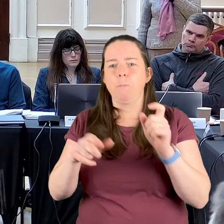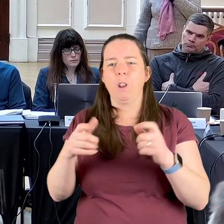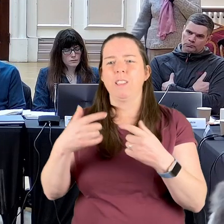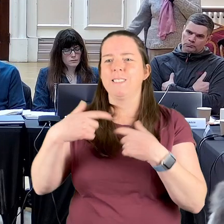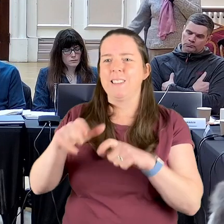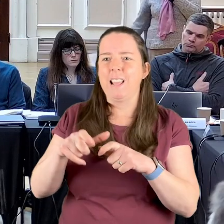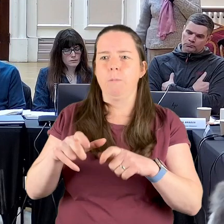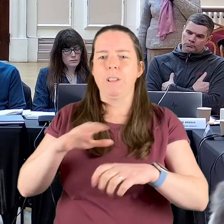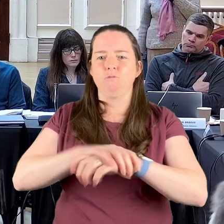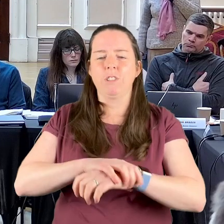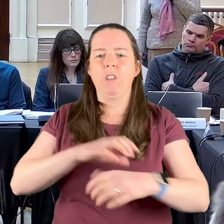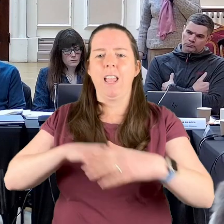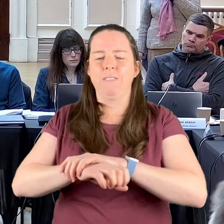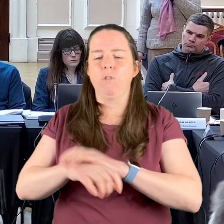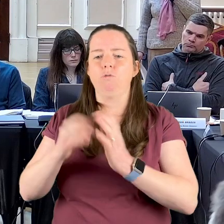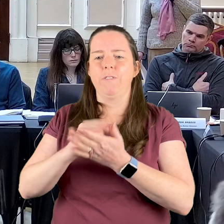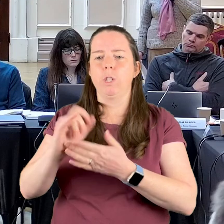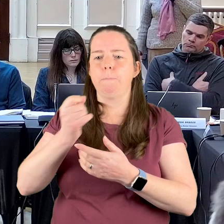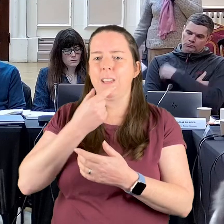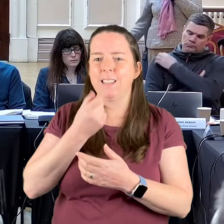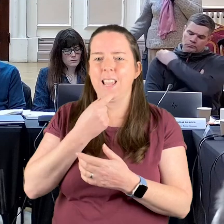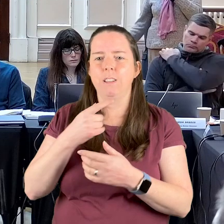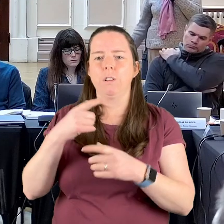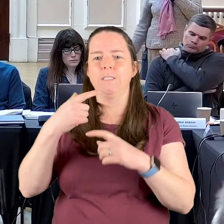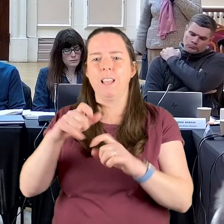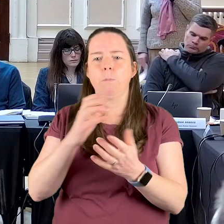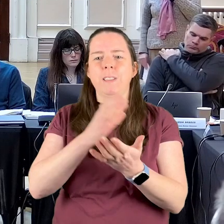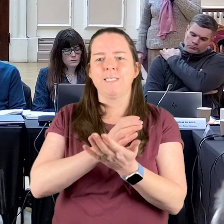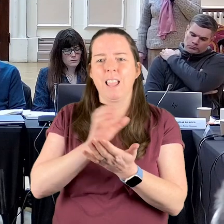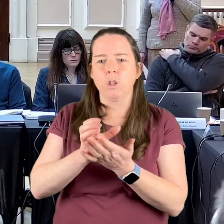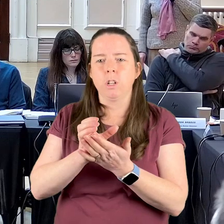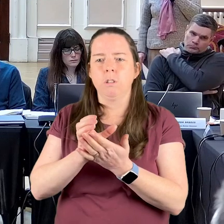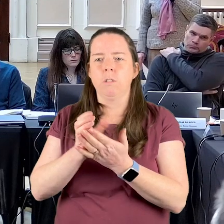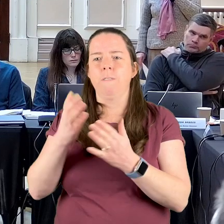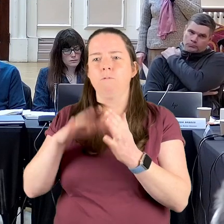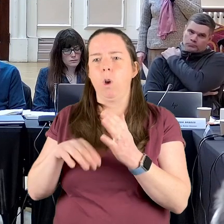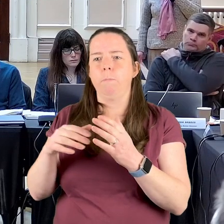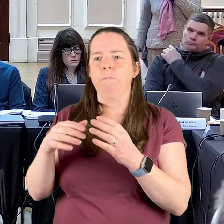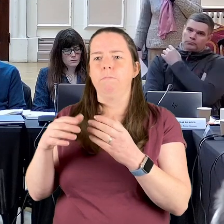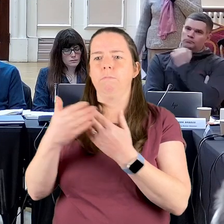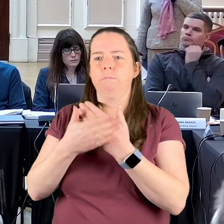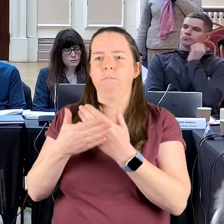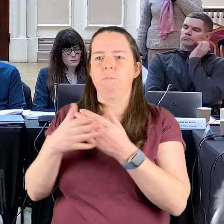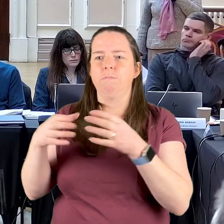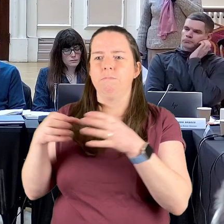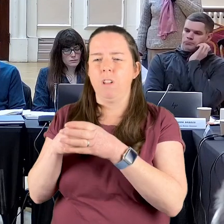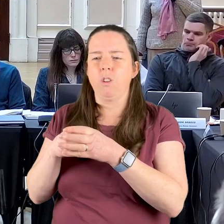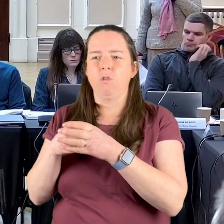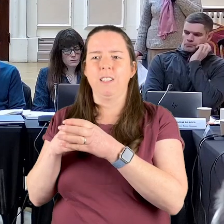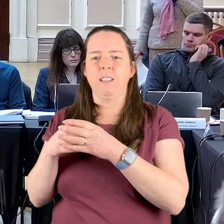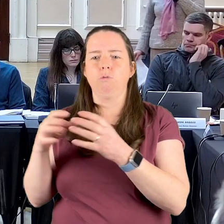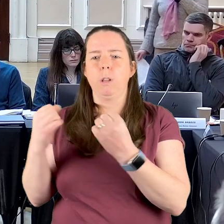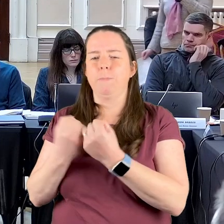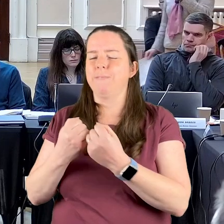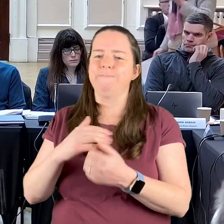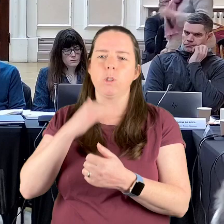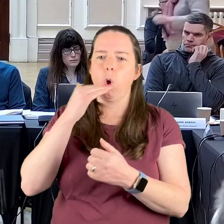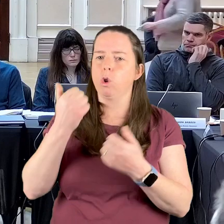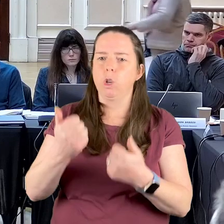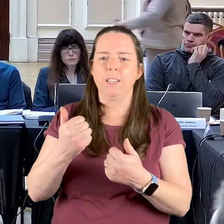medications. People are still being sectioned repeatedly who come from minority groups. It's just not good enough. Thanks.